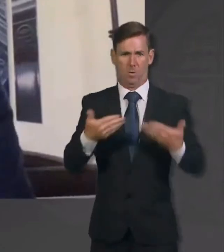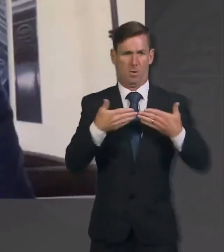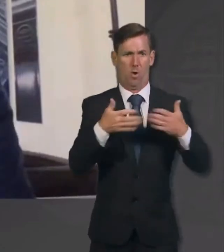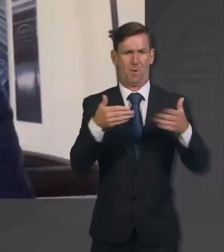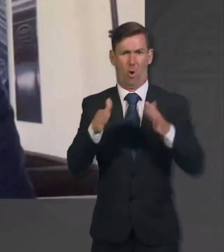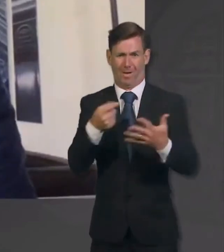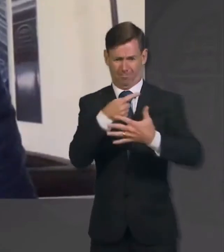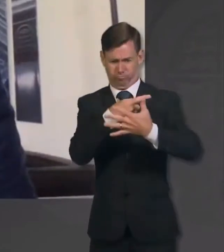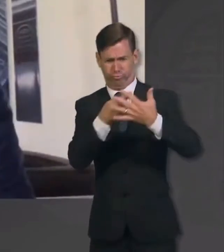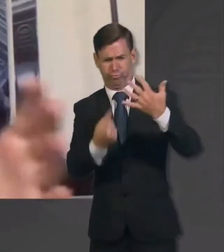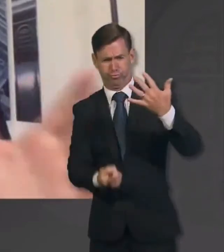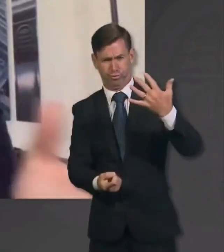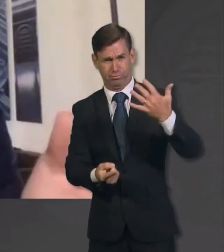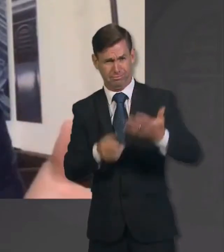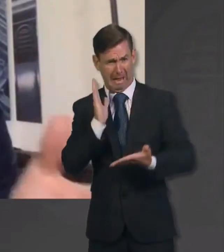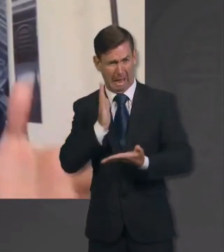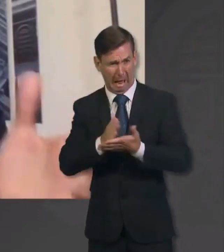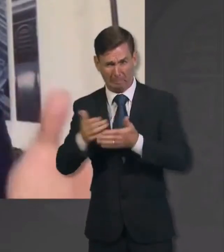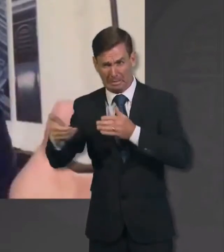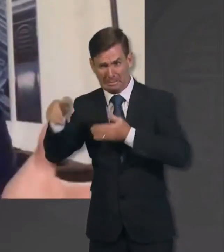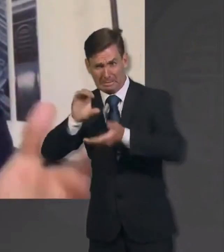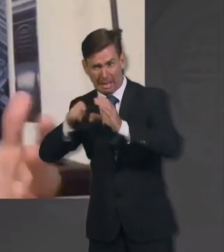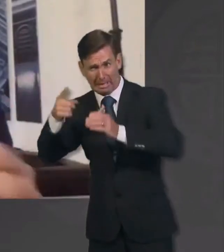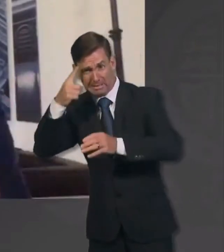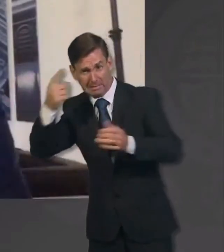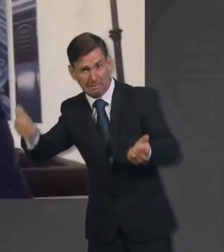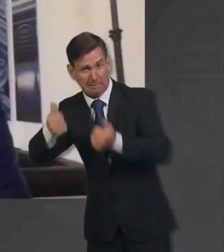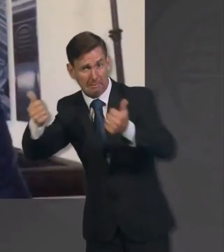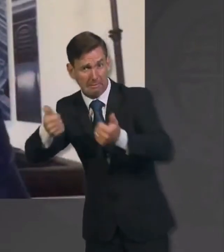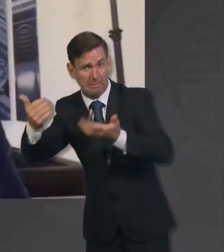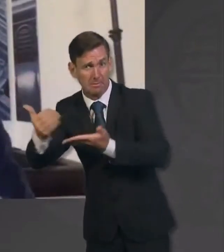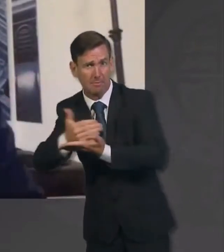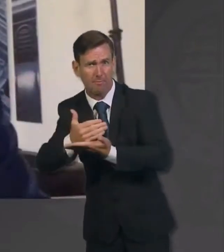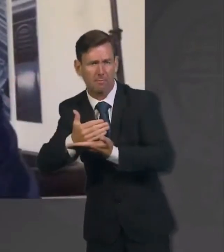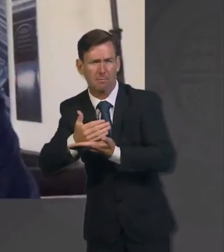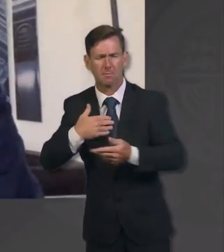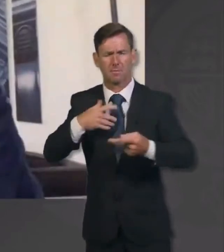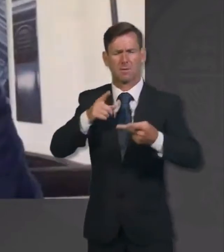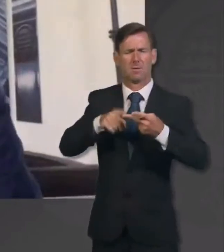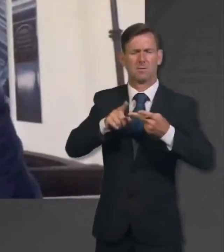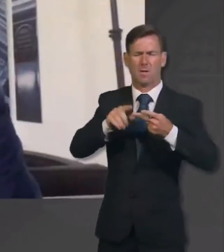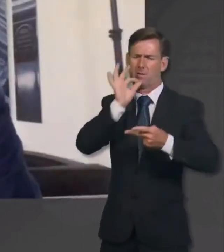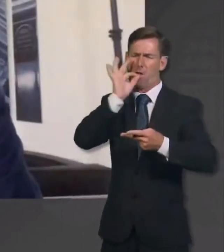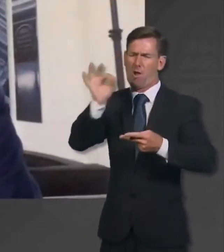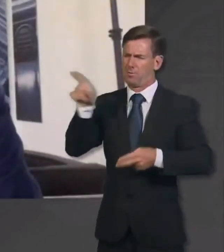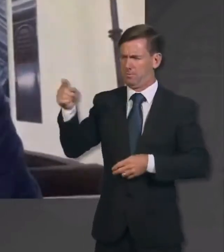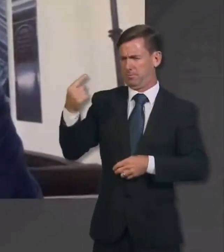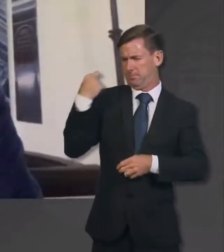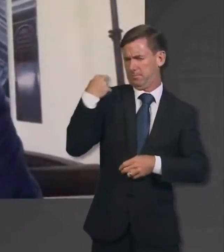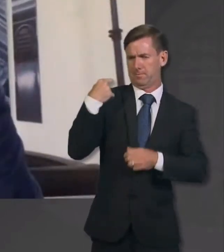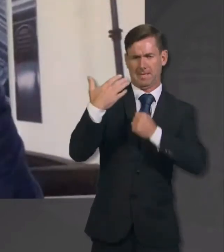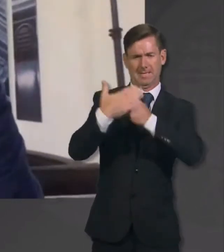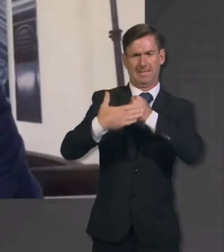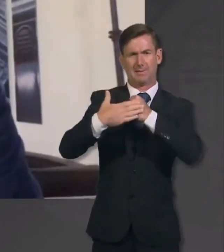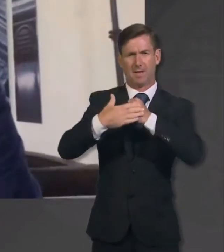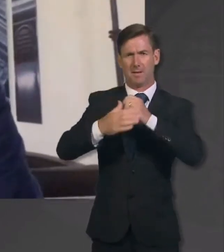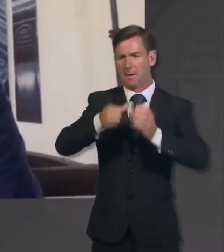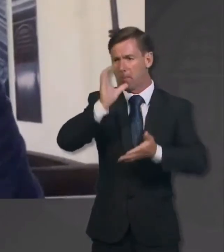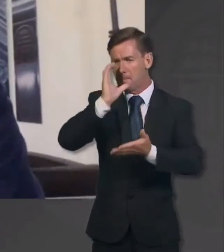data have you seen since Saturday, since the reopening of pubs and hairdressers and restaurants, etc., to inform